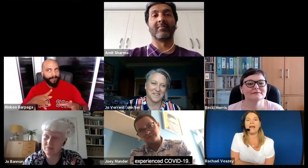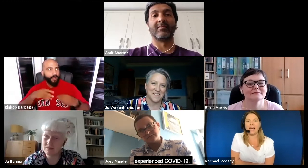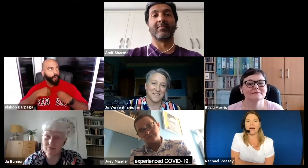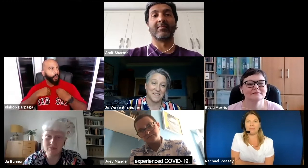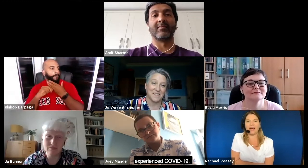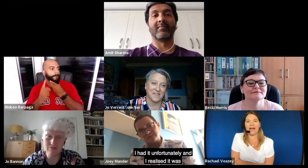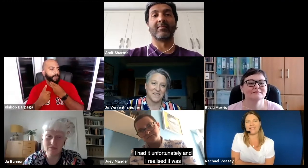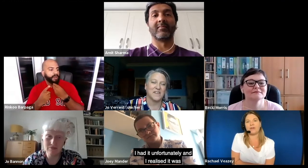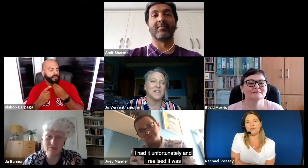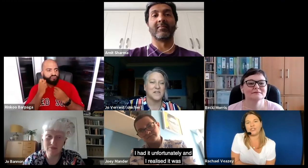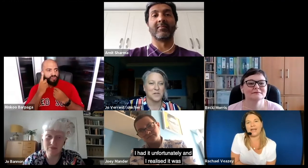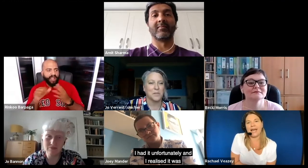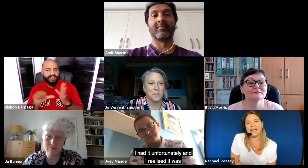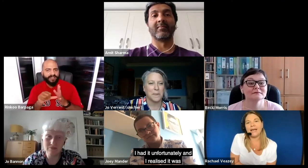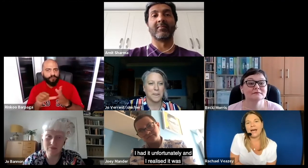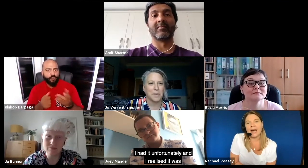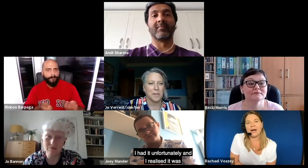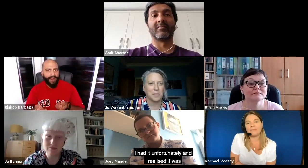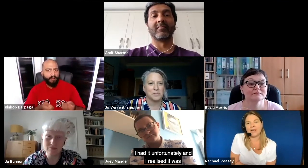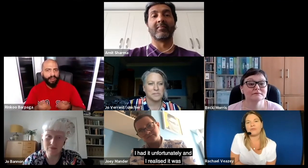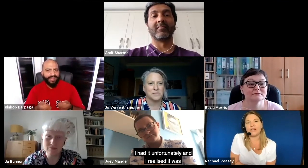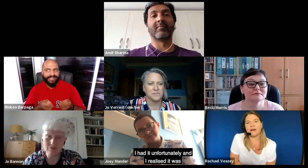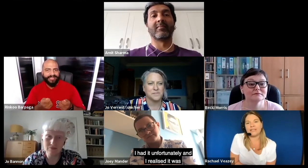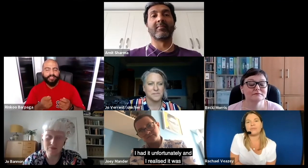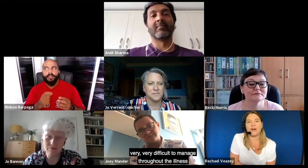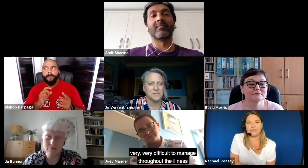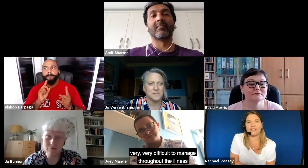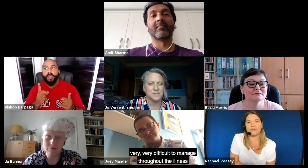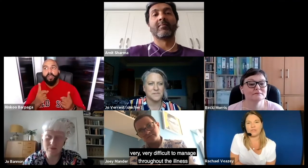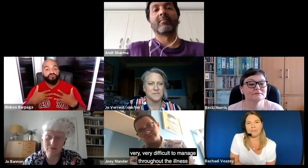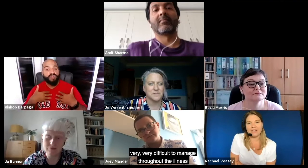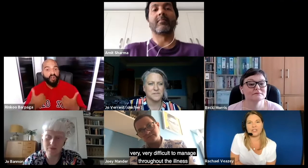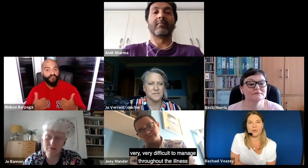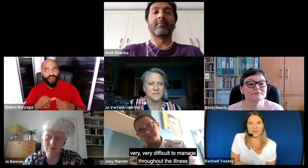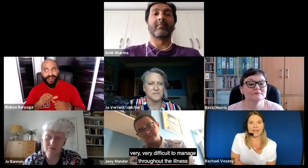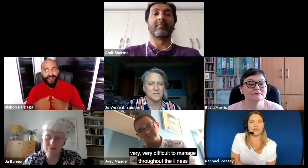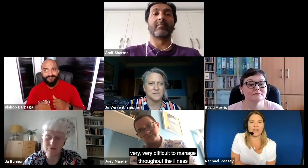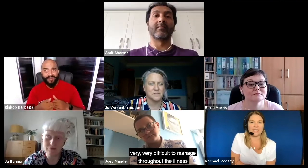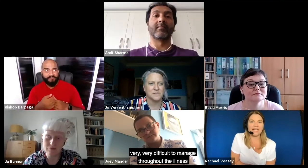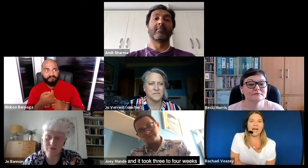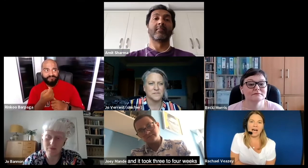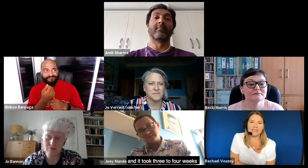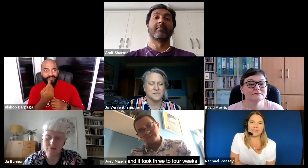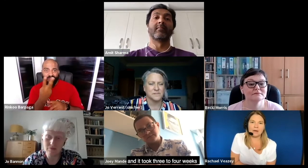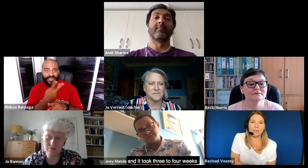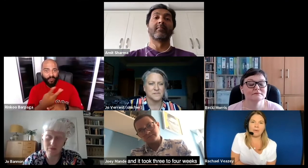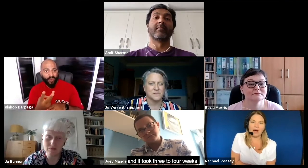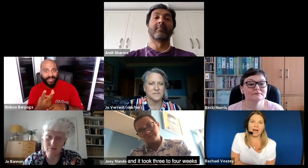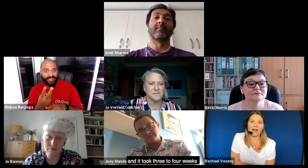COVID-19. I had it, unfortunately. And I realized it was very, very difficult to manage throughout that illness.